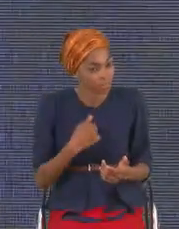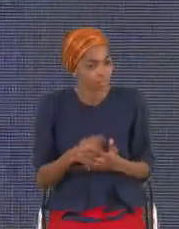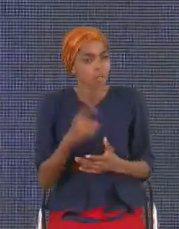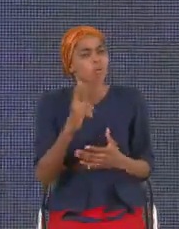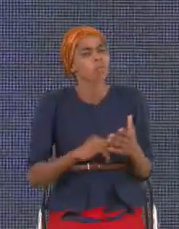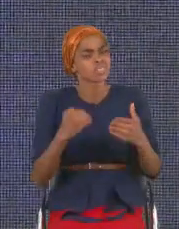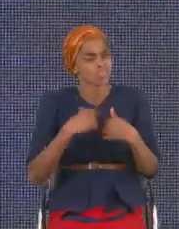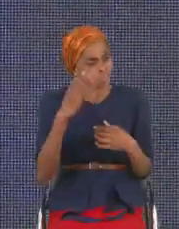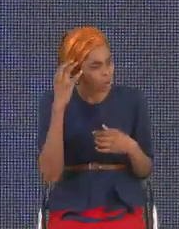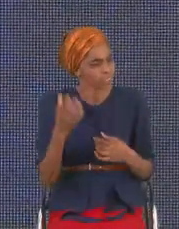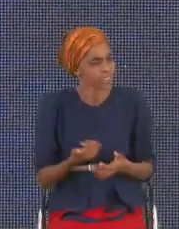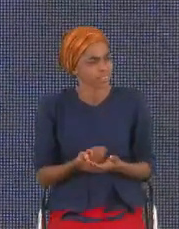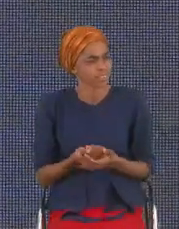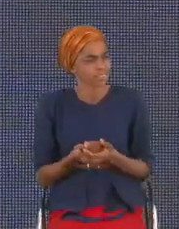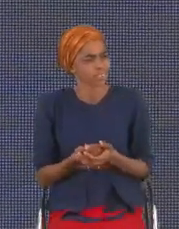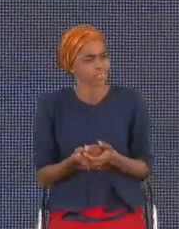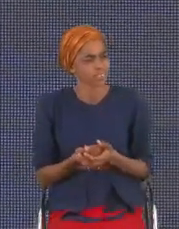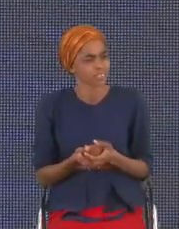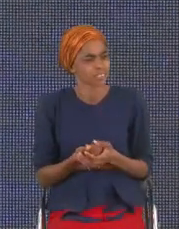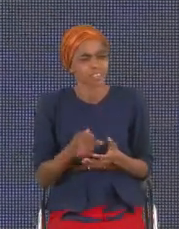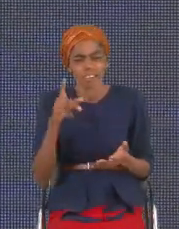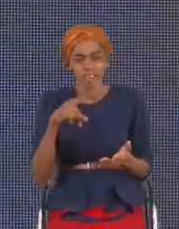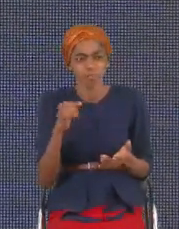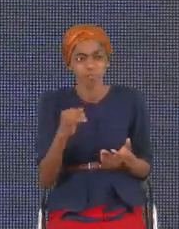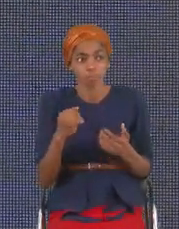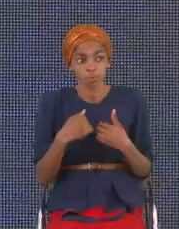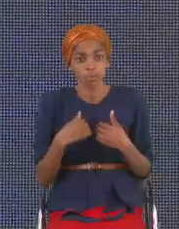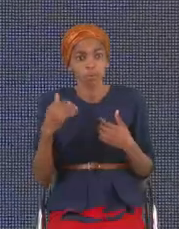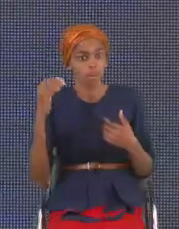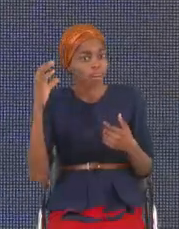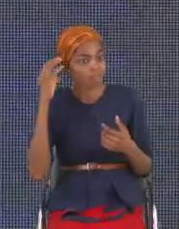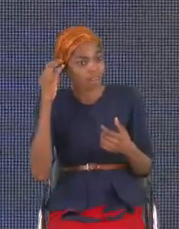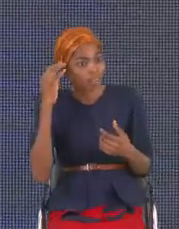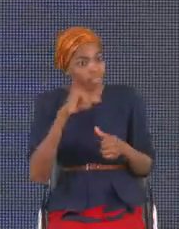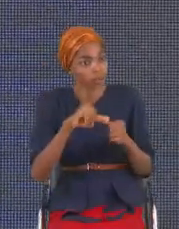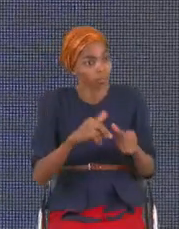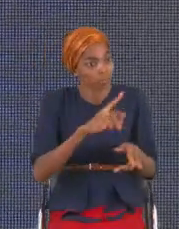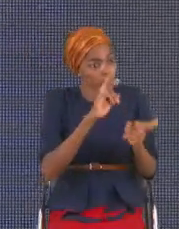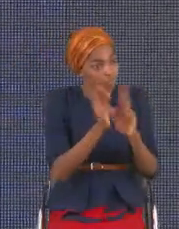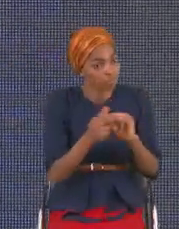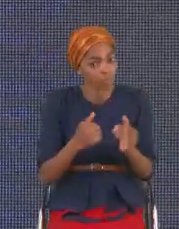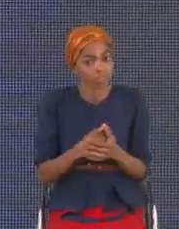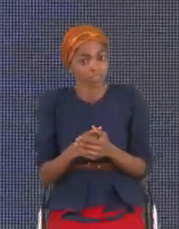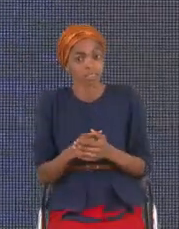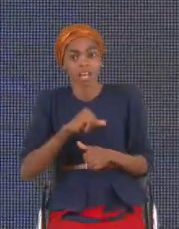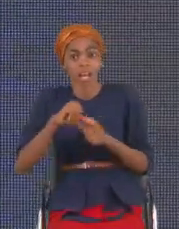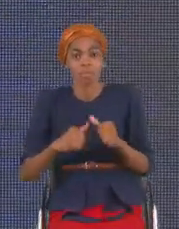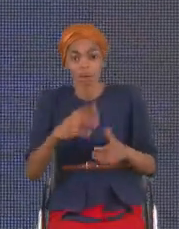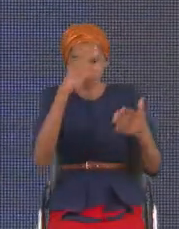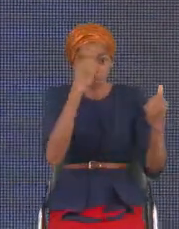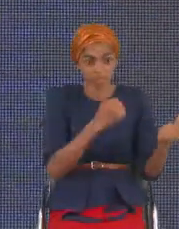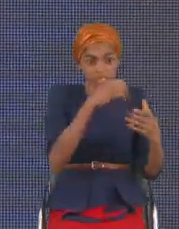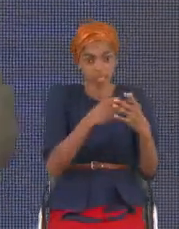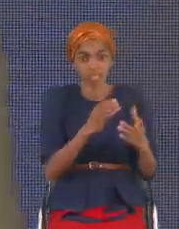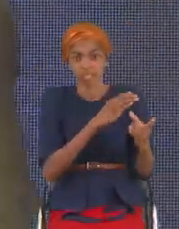you heard? Paul, I've heard about repentance and about faith in Christ.